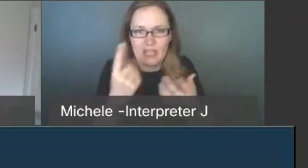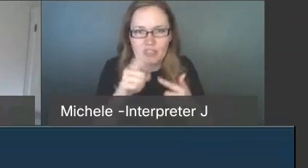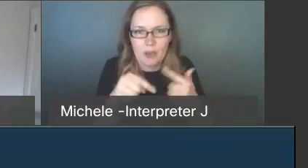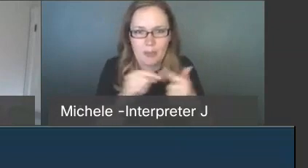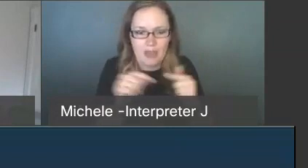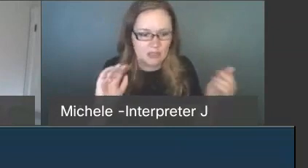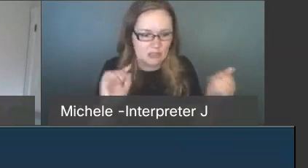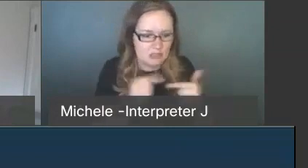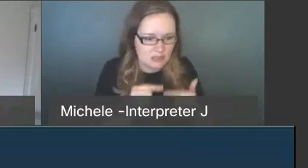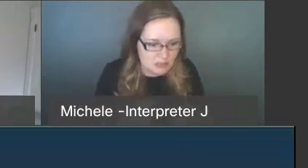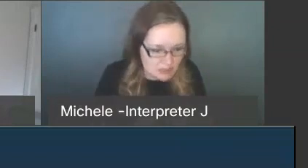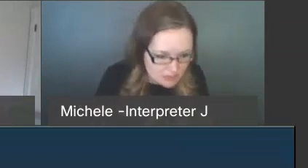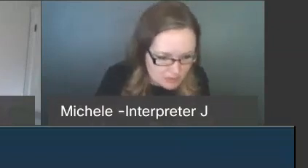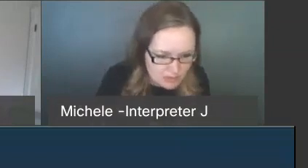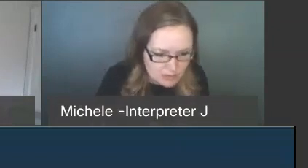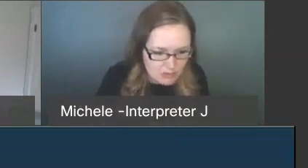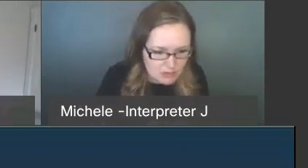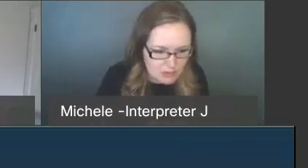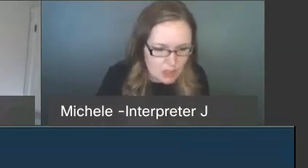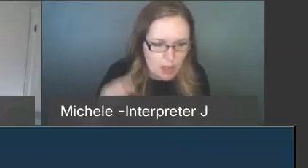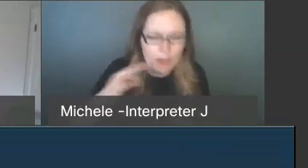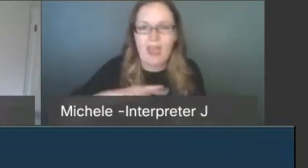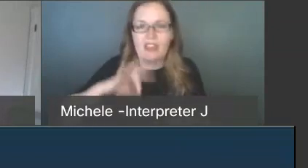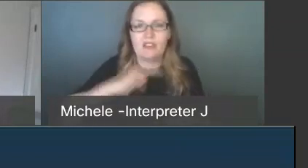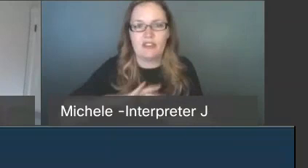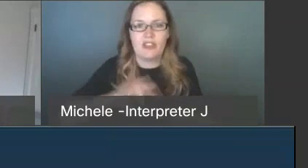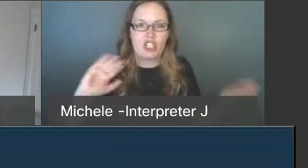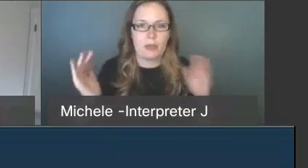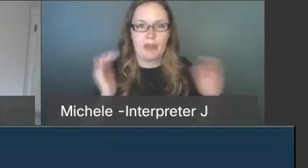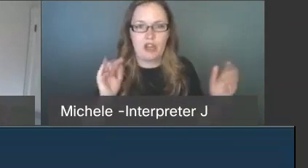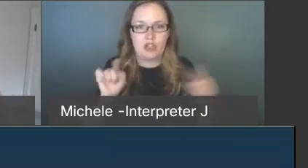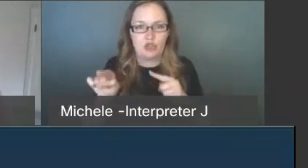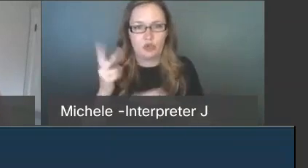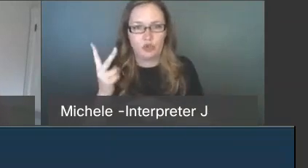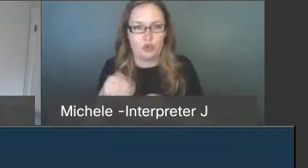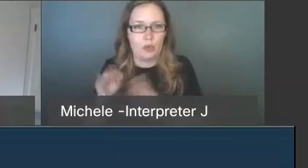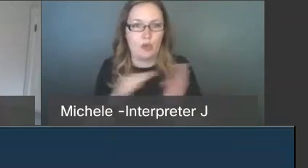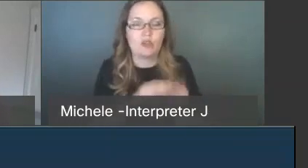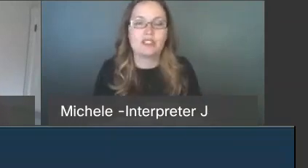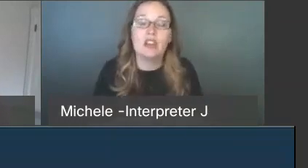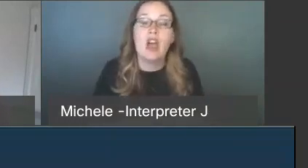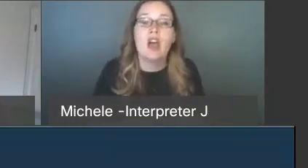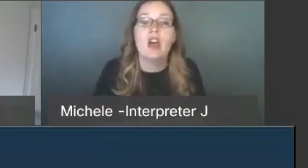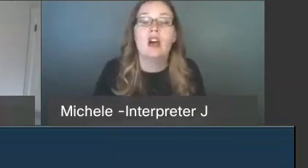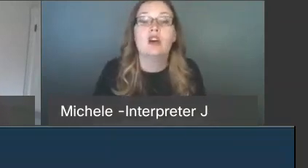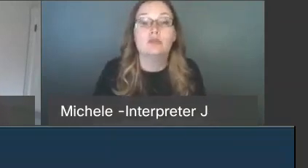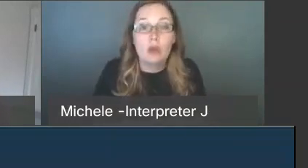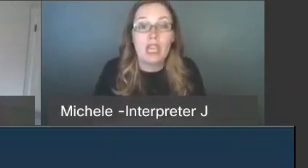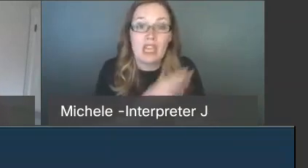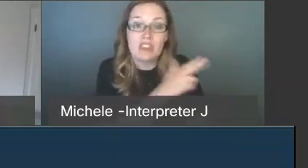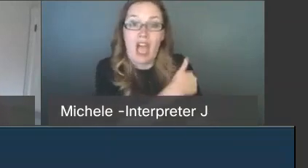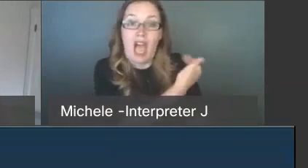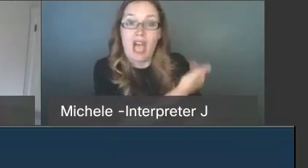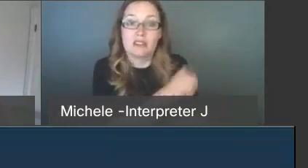I'll share my thoughts, but Lisa, I'll invite you to respond too as well, because I know you've done so much work in this area. So in the hospital